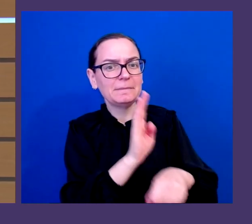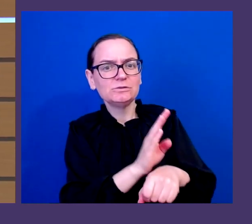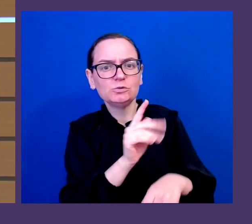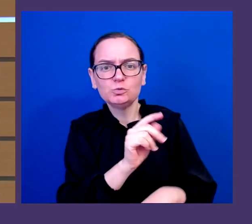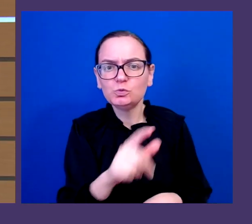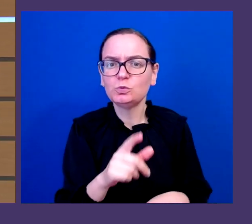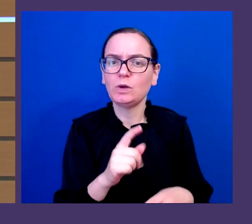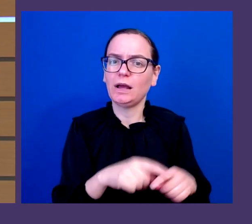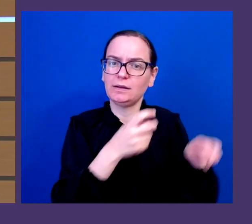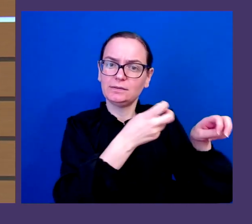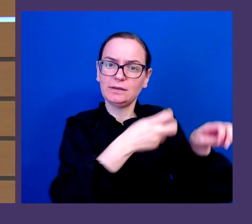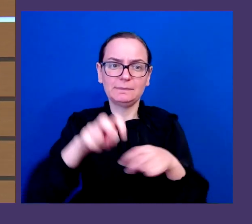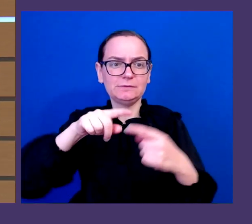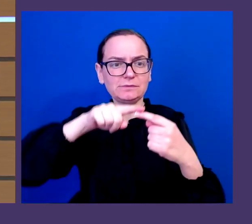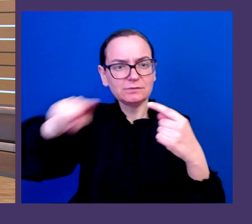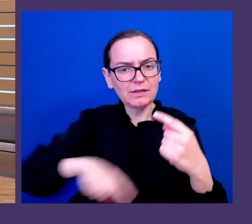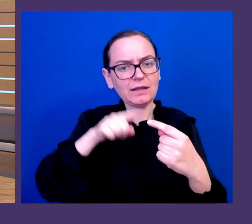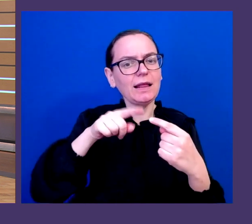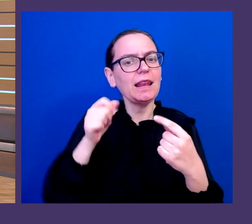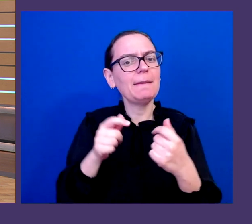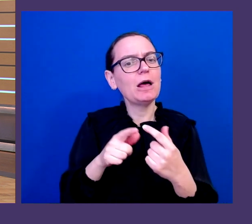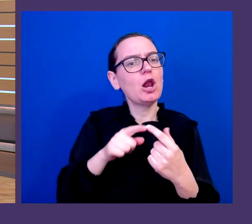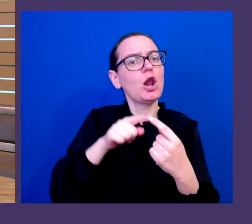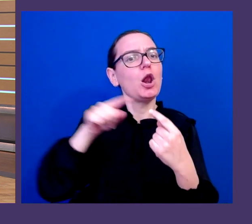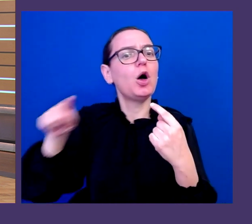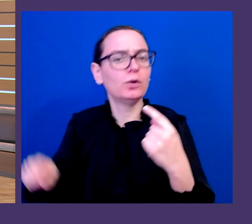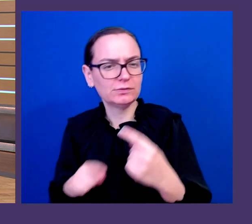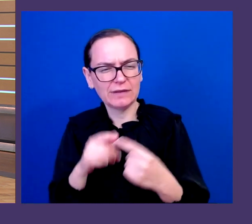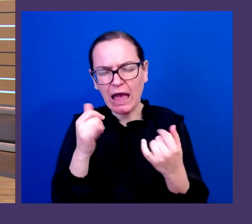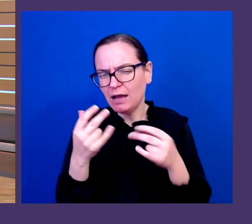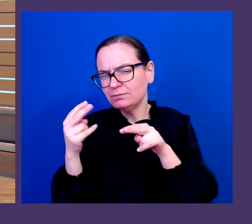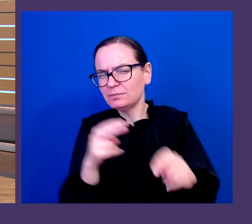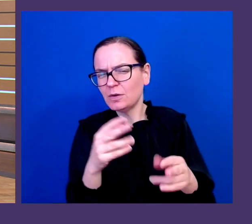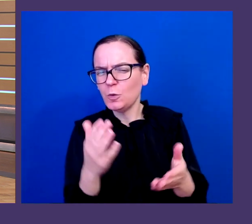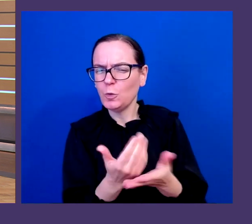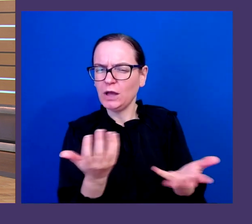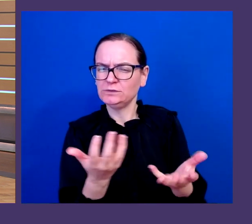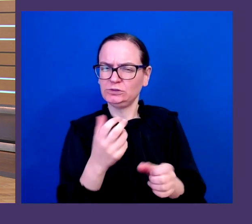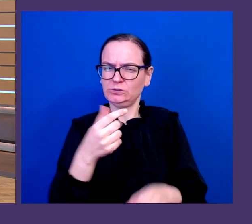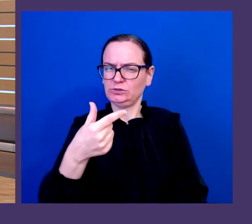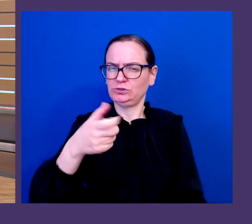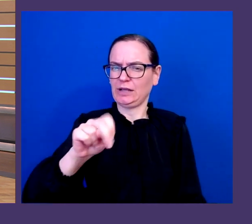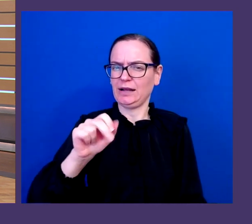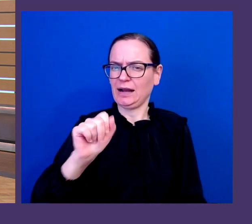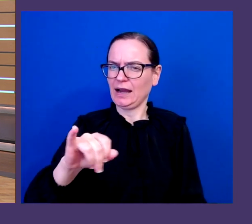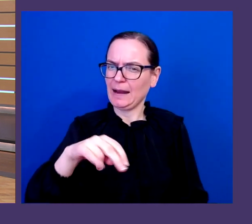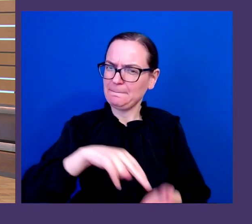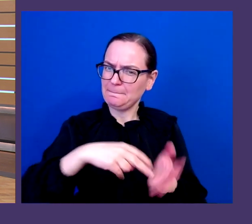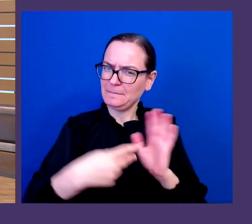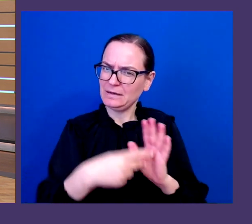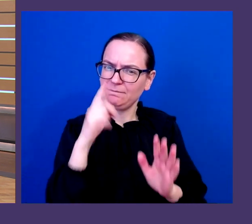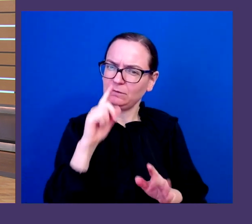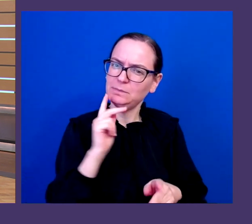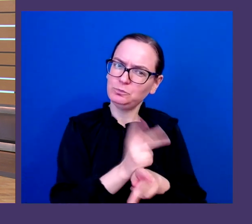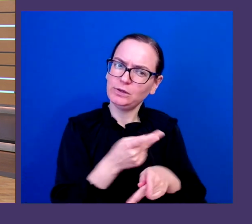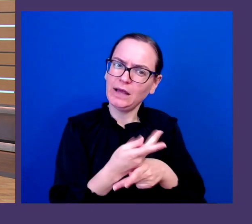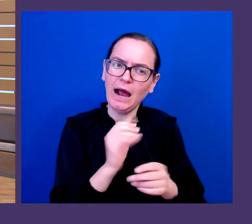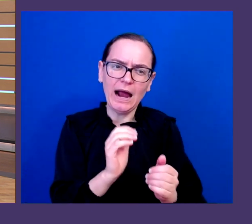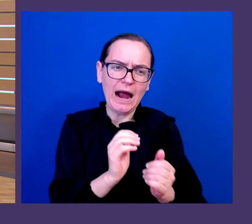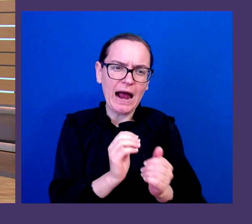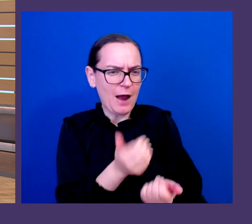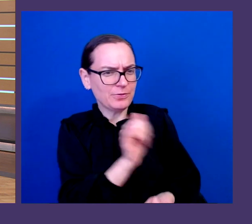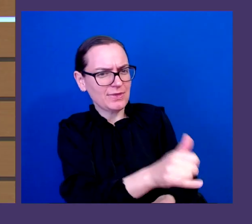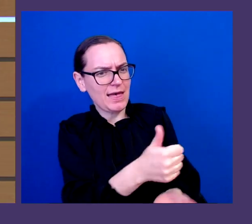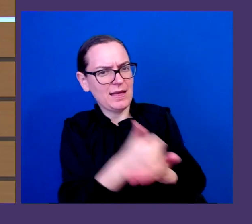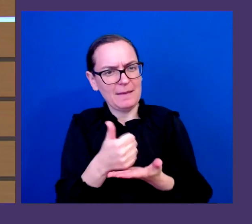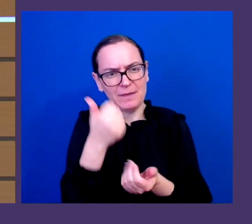let's explore what generative AI means for productivity and how it's helping everyone skill up, increasing their productivity and